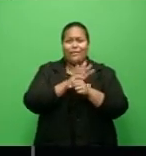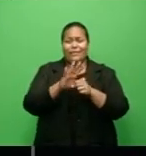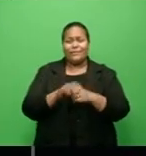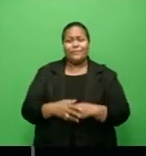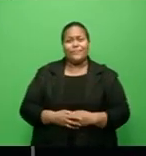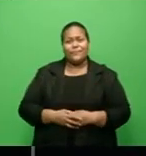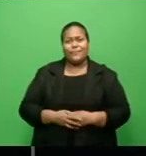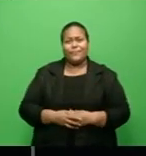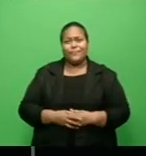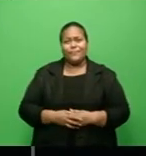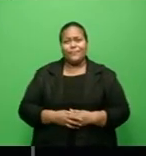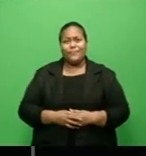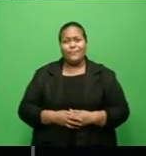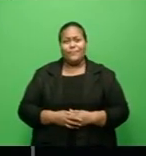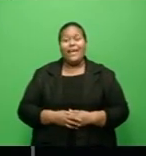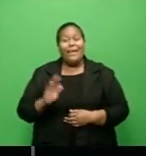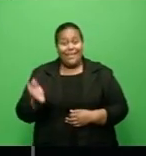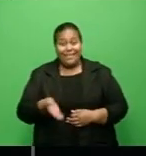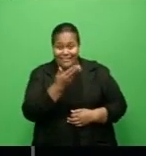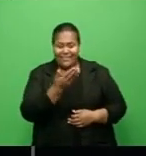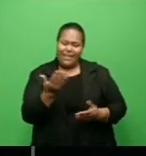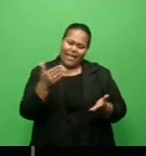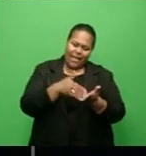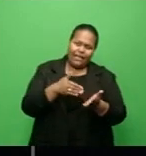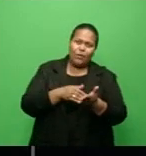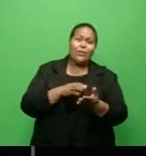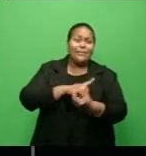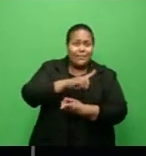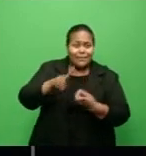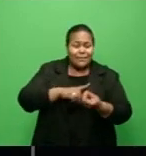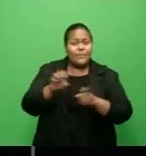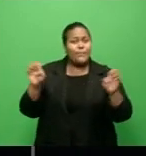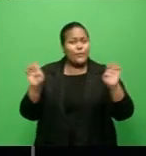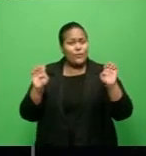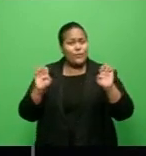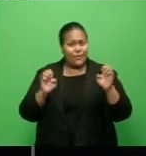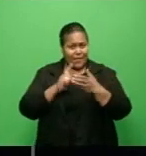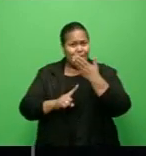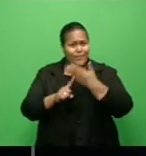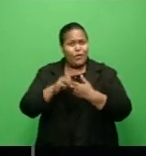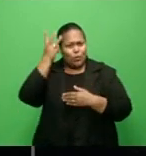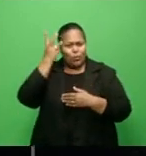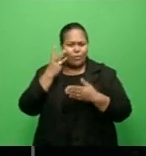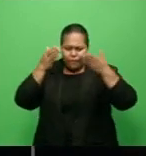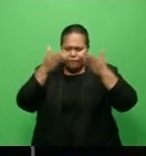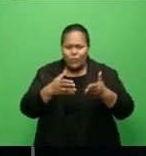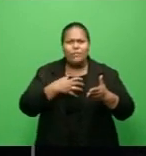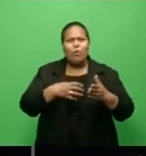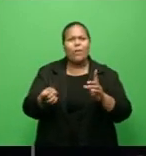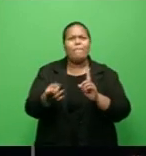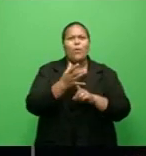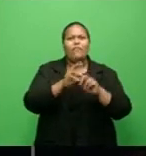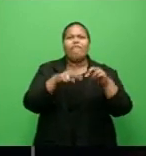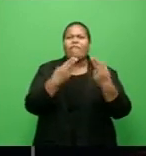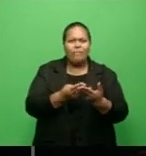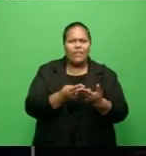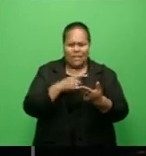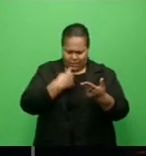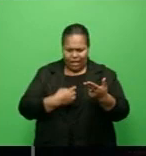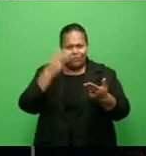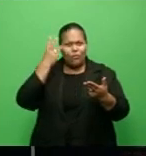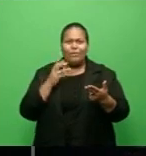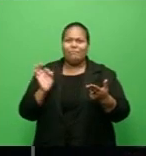Kandavu, up to the island of Ono. And also, there are a lot of women who have been affected